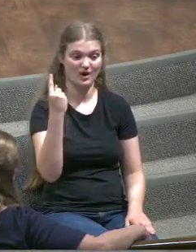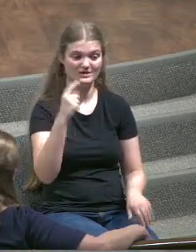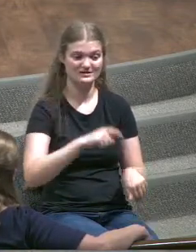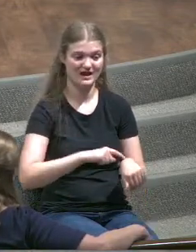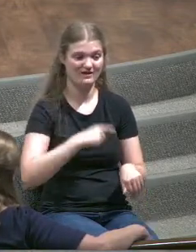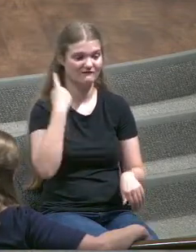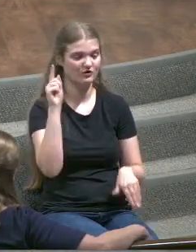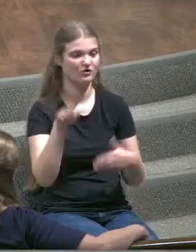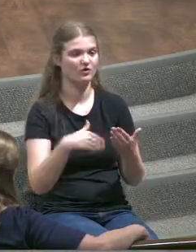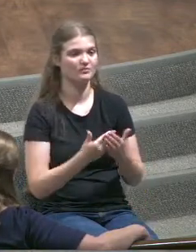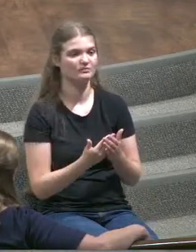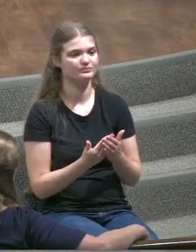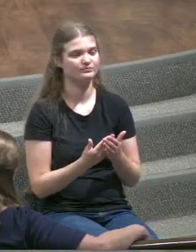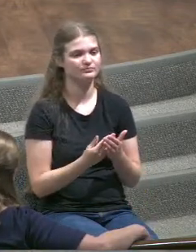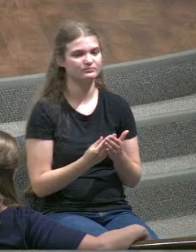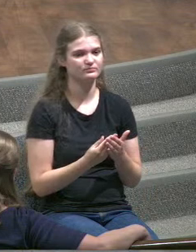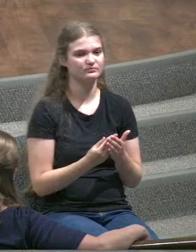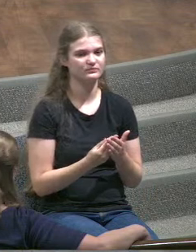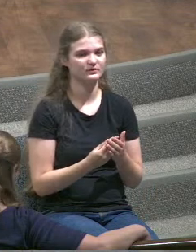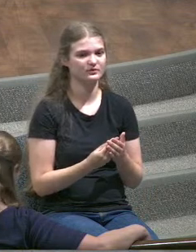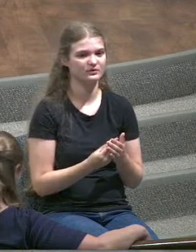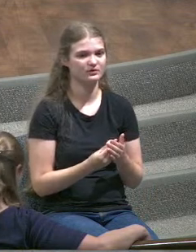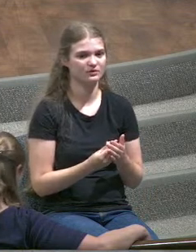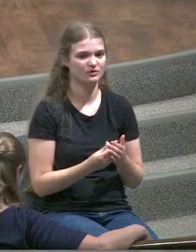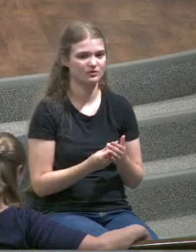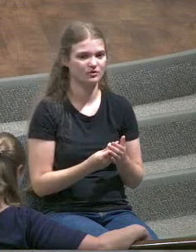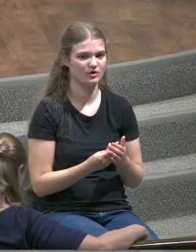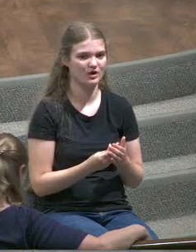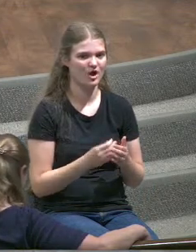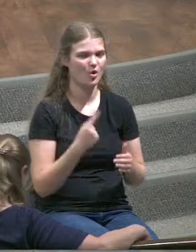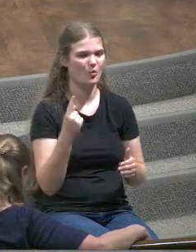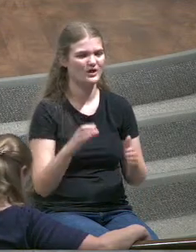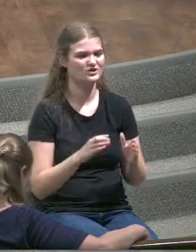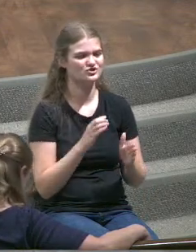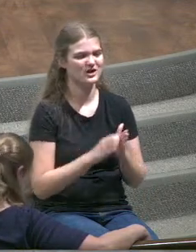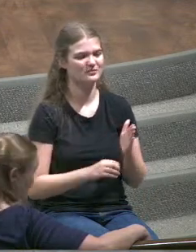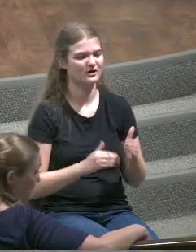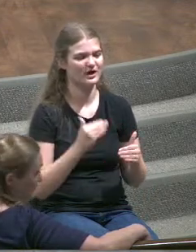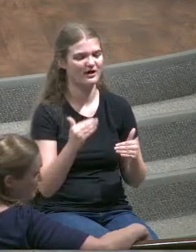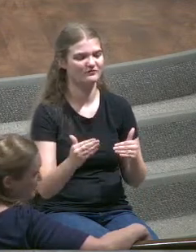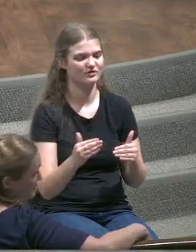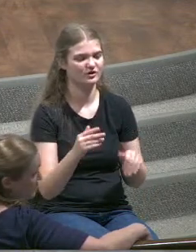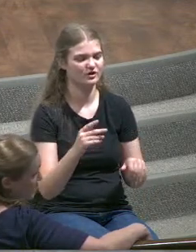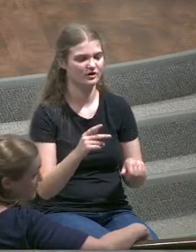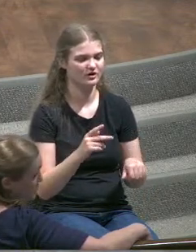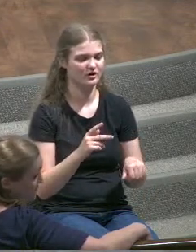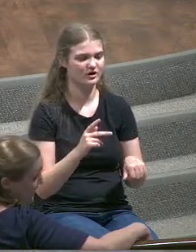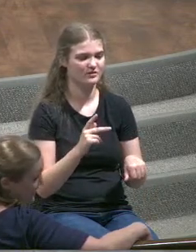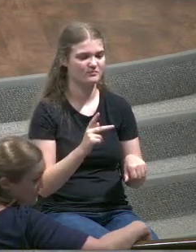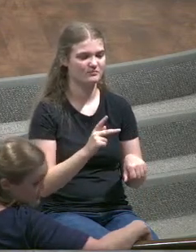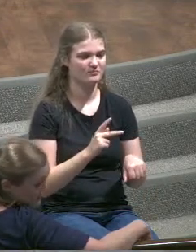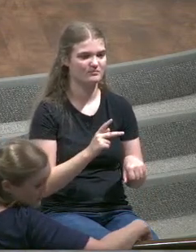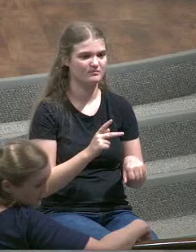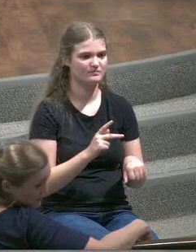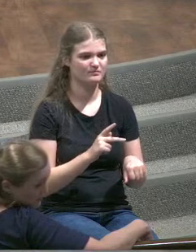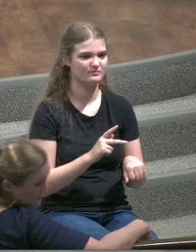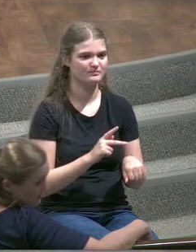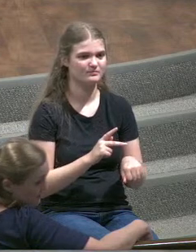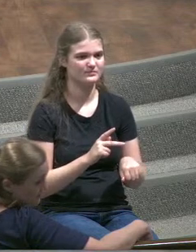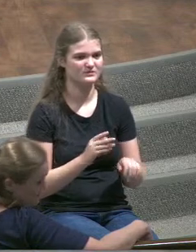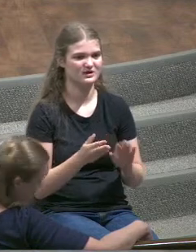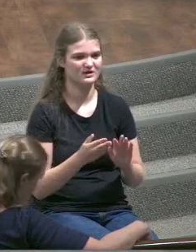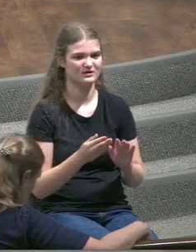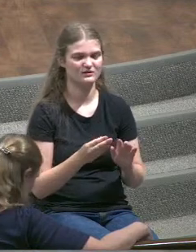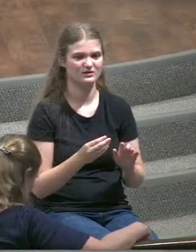this is one chapter removed from Peter and John healing another time when a paralytic man was healed, but a lame man